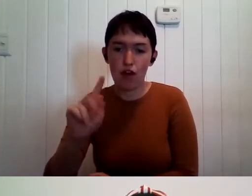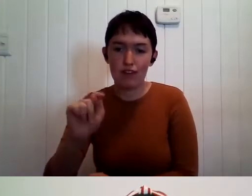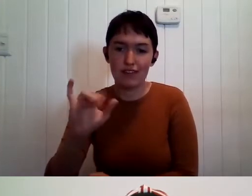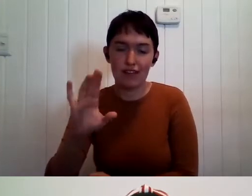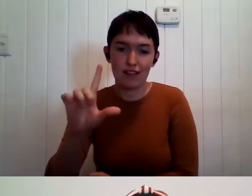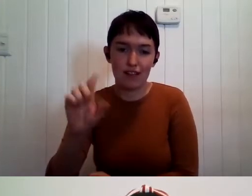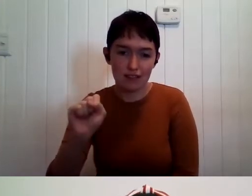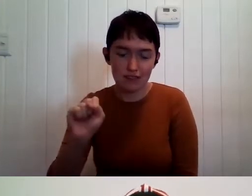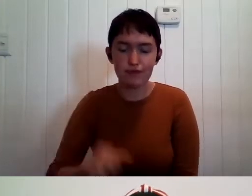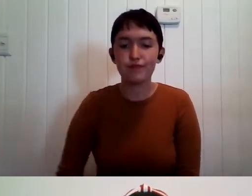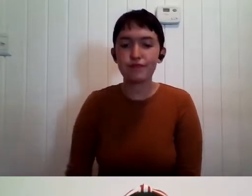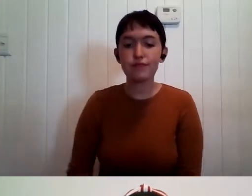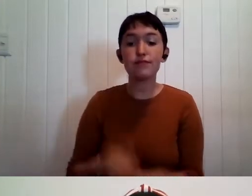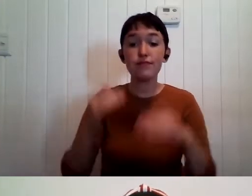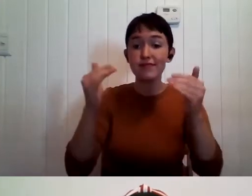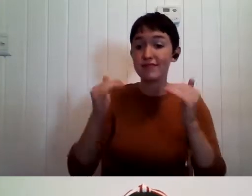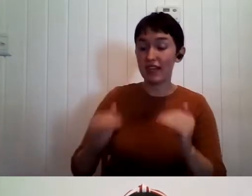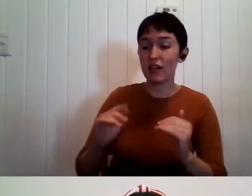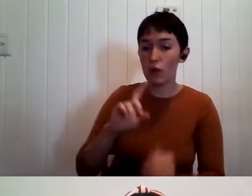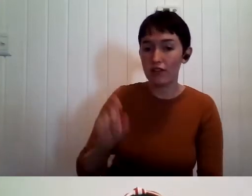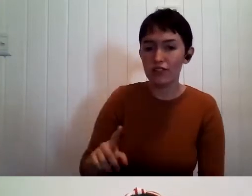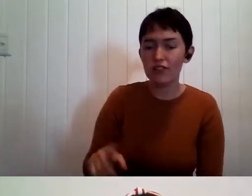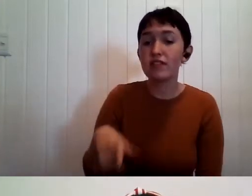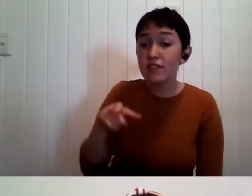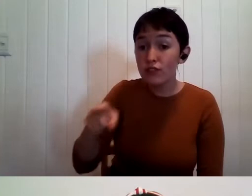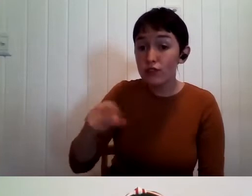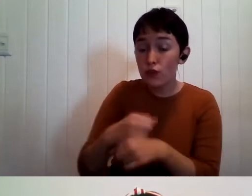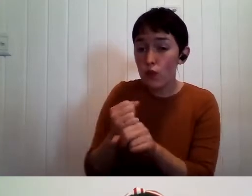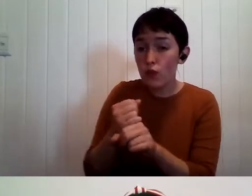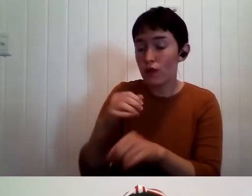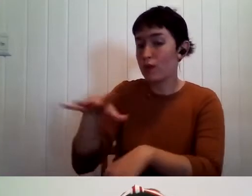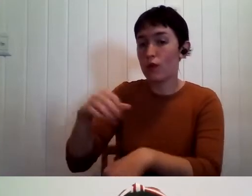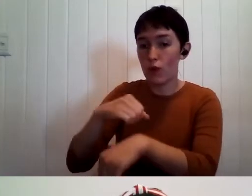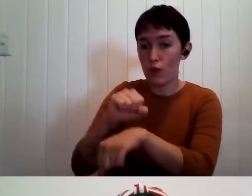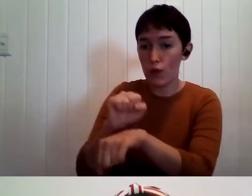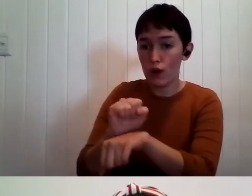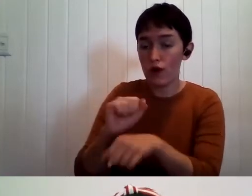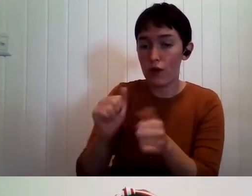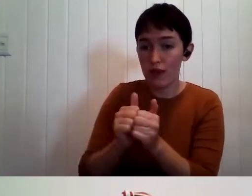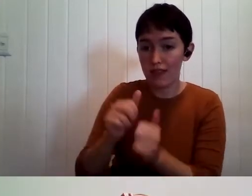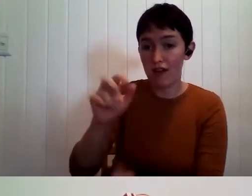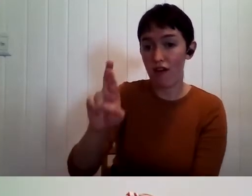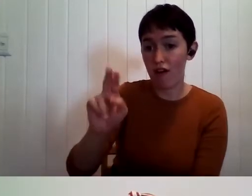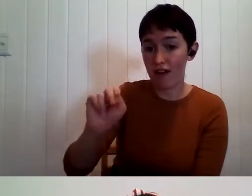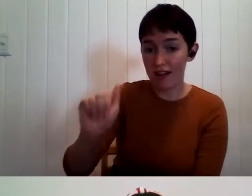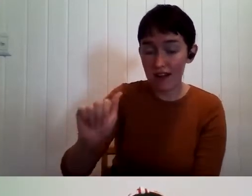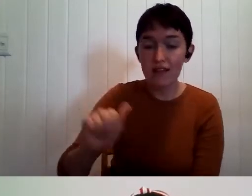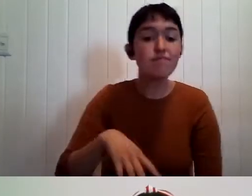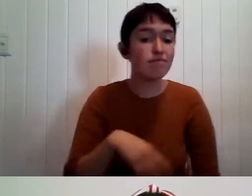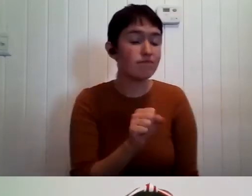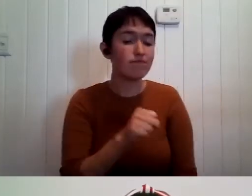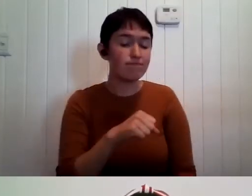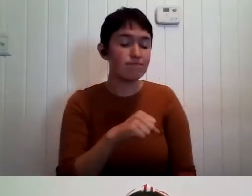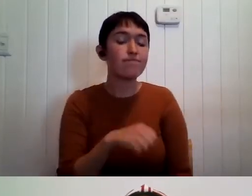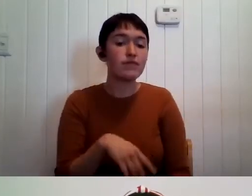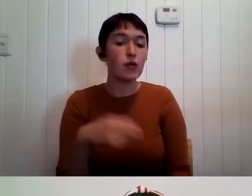mRNA? Yeah, we work with RNA as well. So we use those solutions or reagents if we're working with DNA